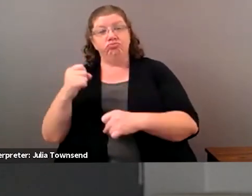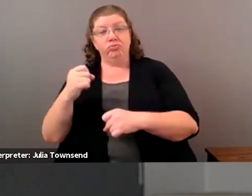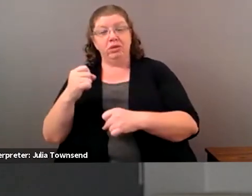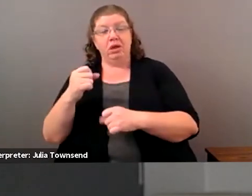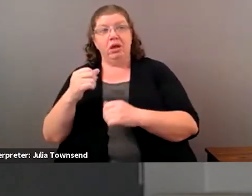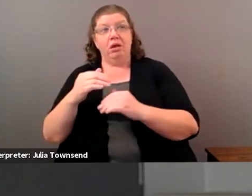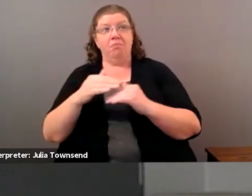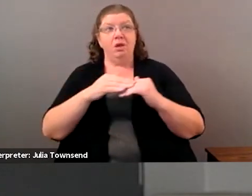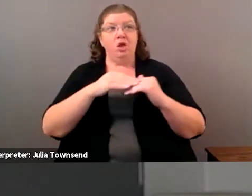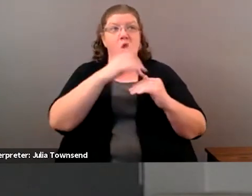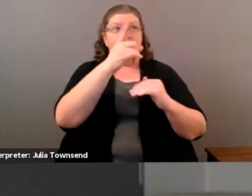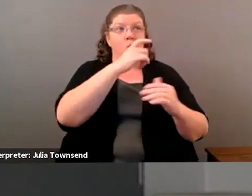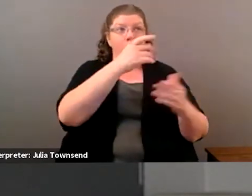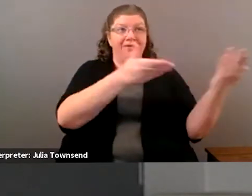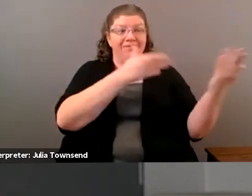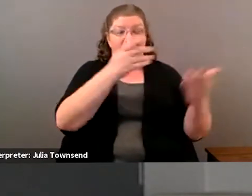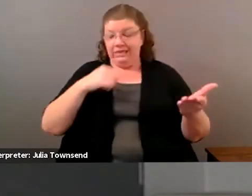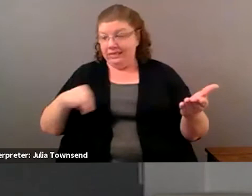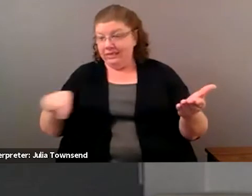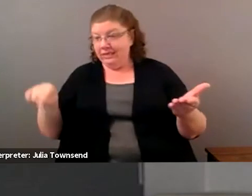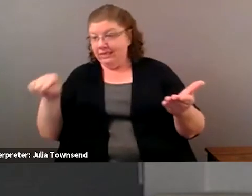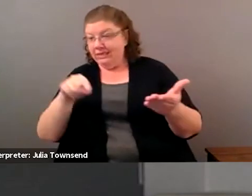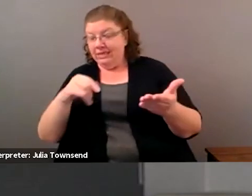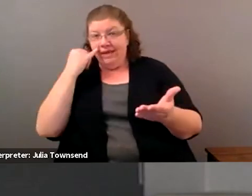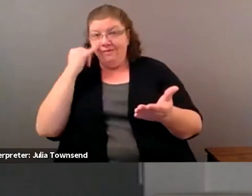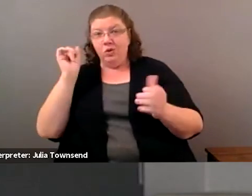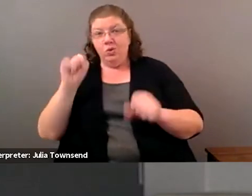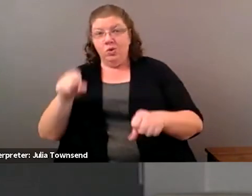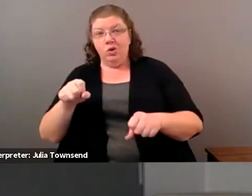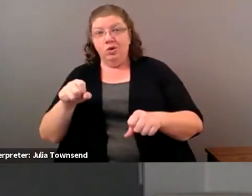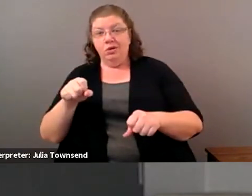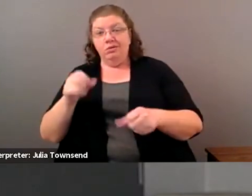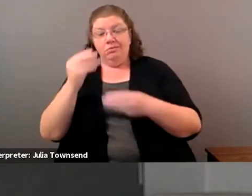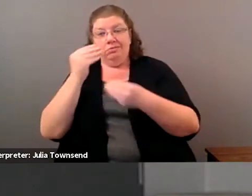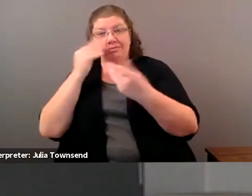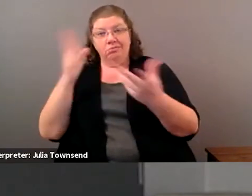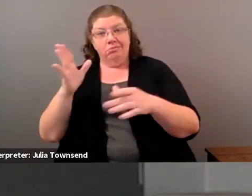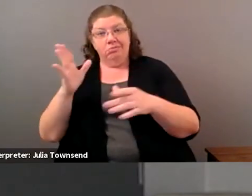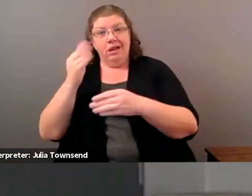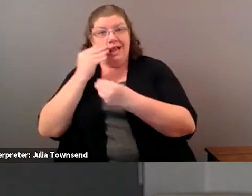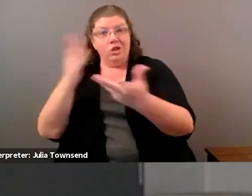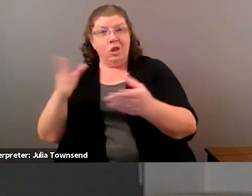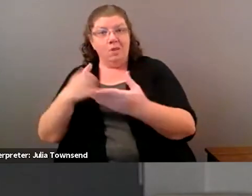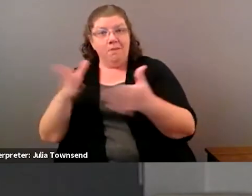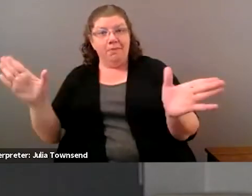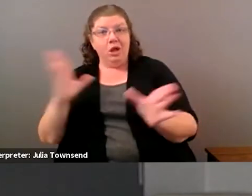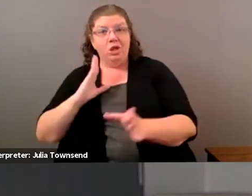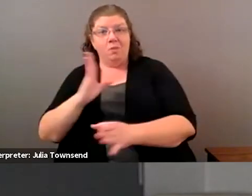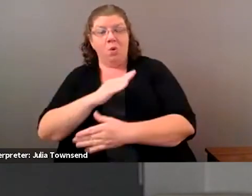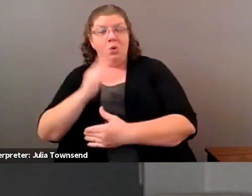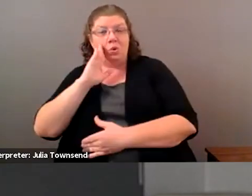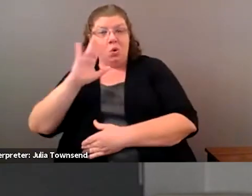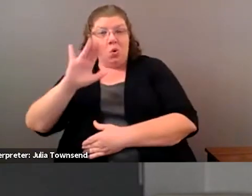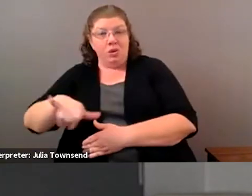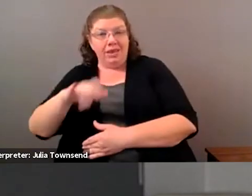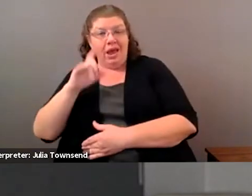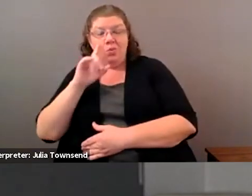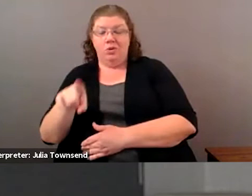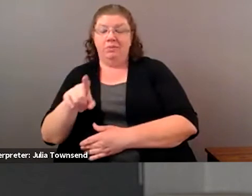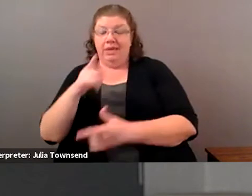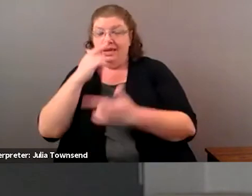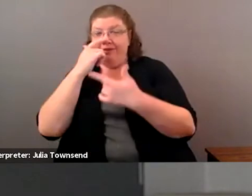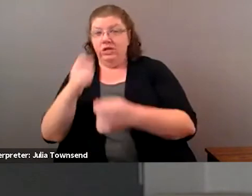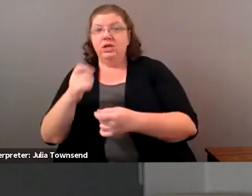don't expect there would be, but if you could flag that for the public and the board, I think that would be of interest as these